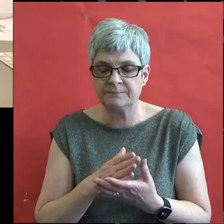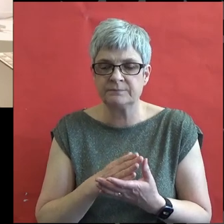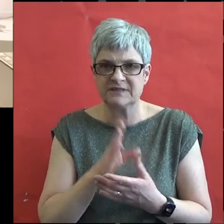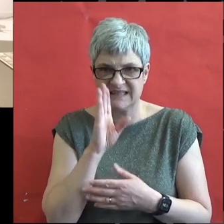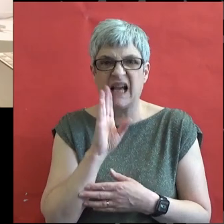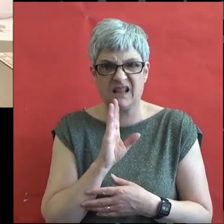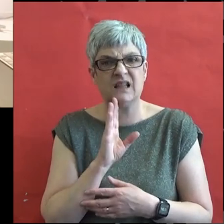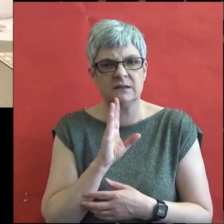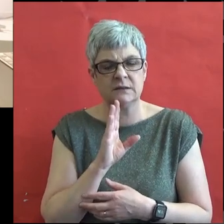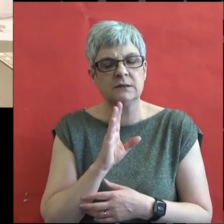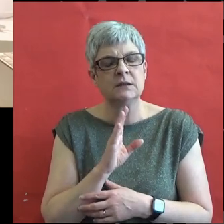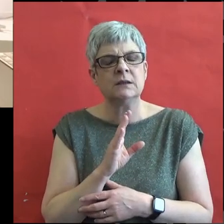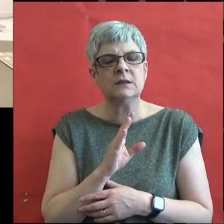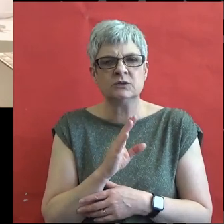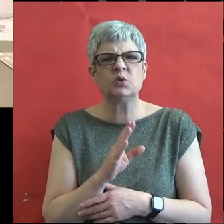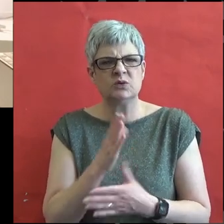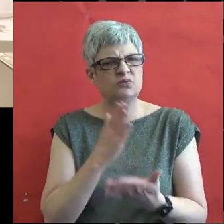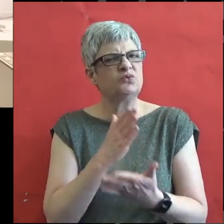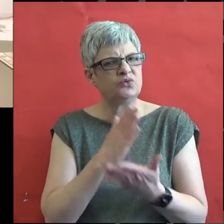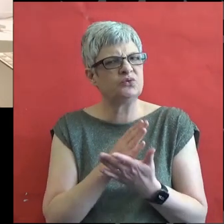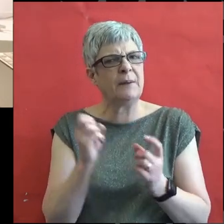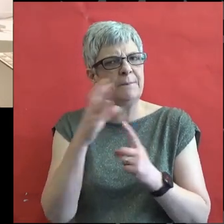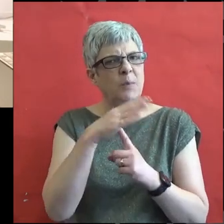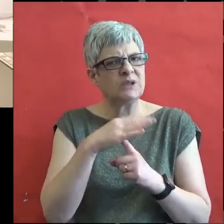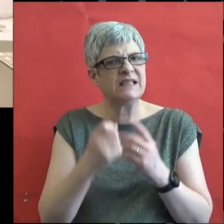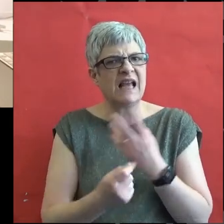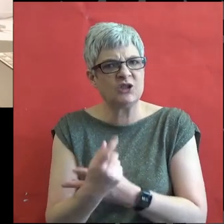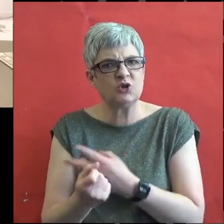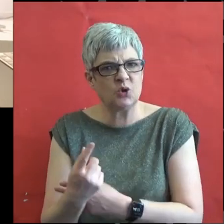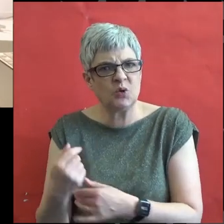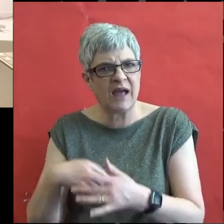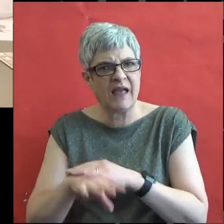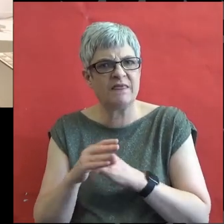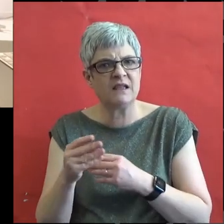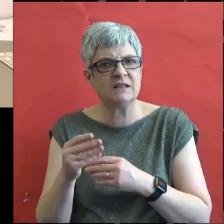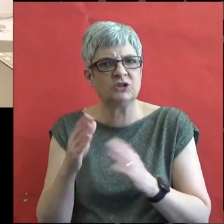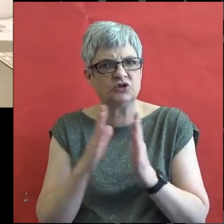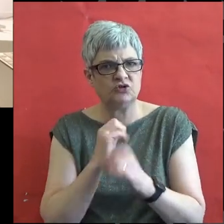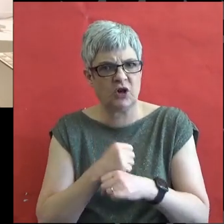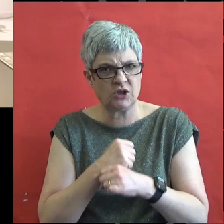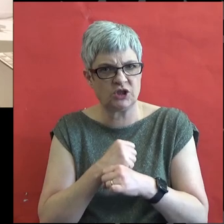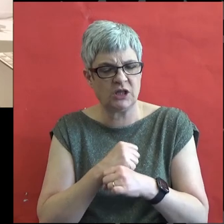Very, very real heart issue for the church, because this is about economy.